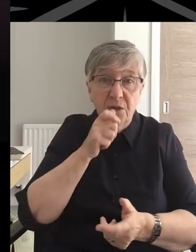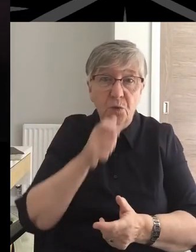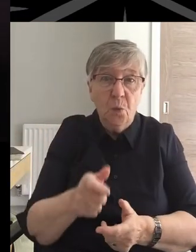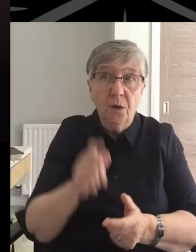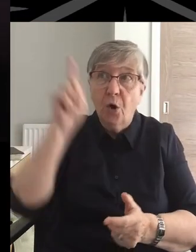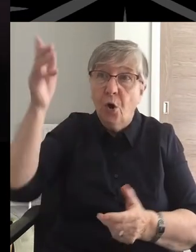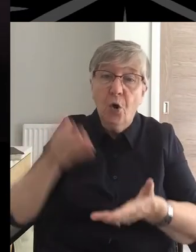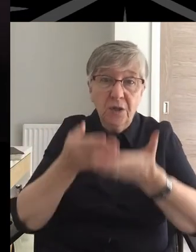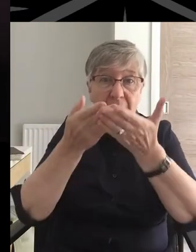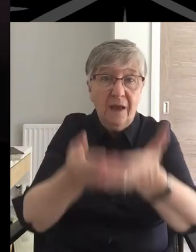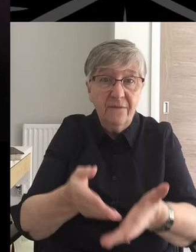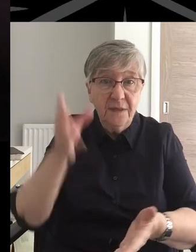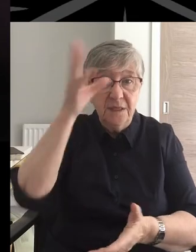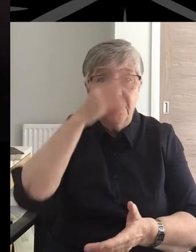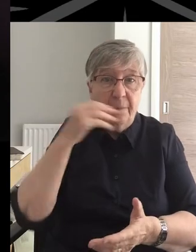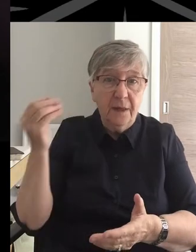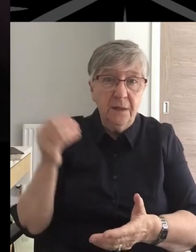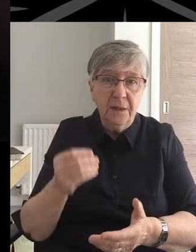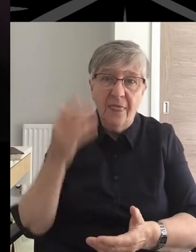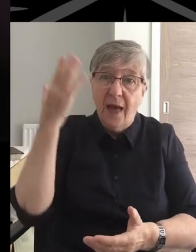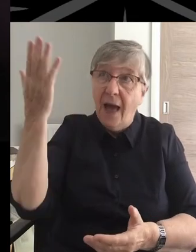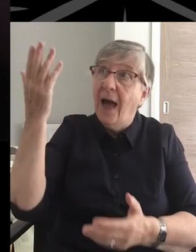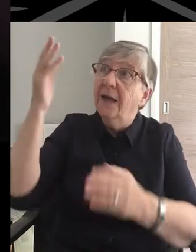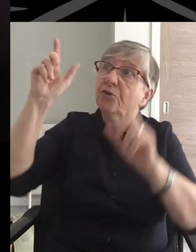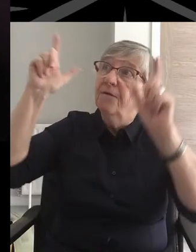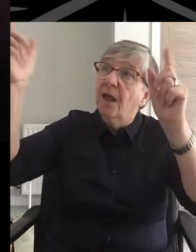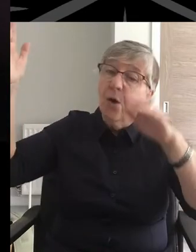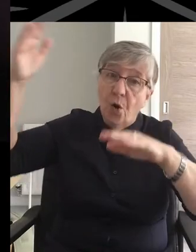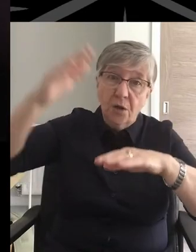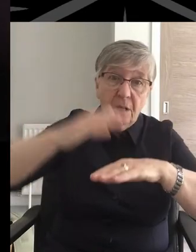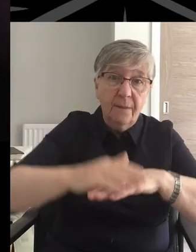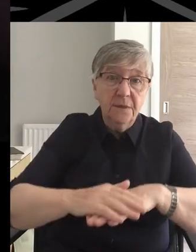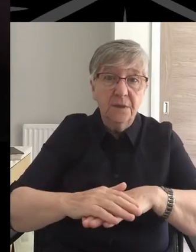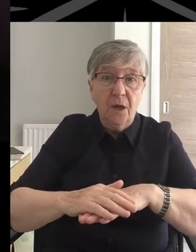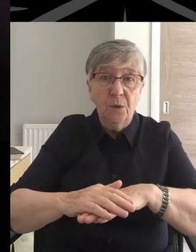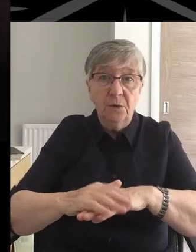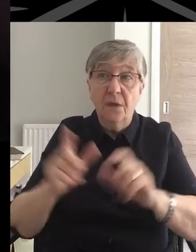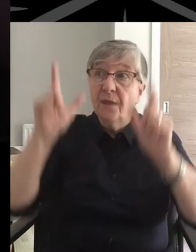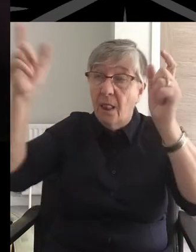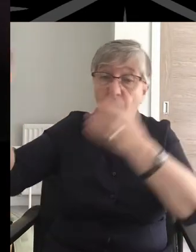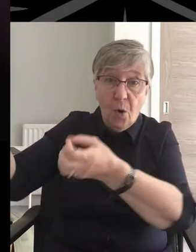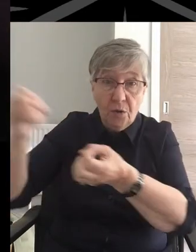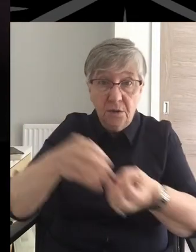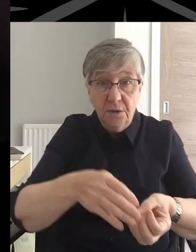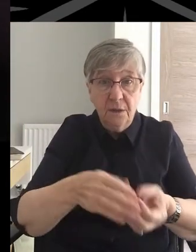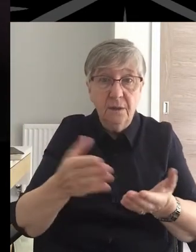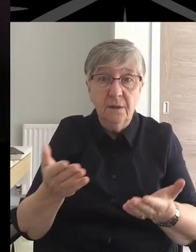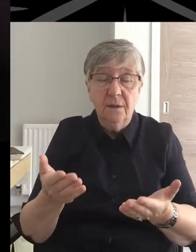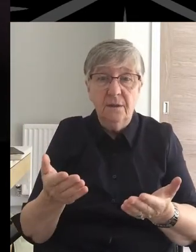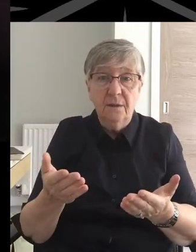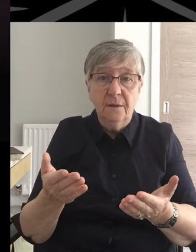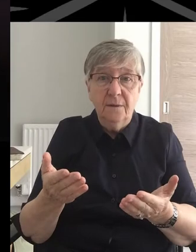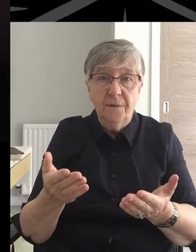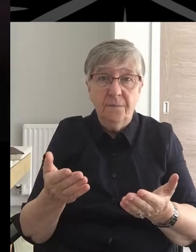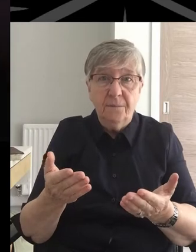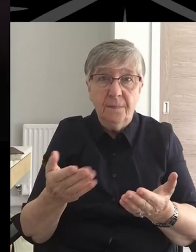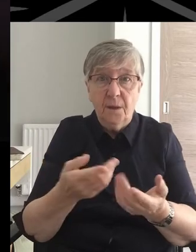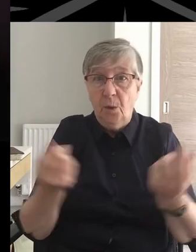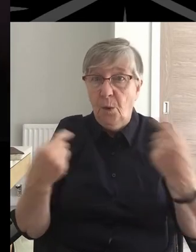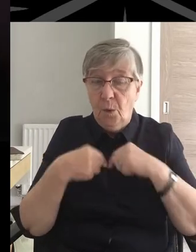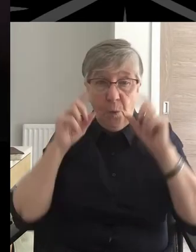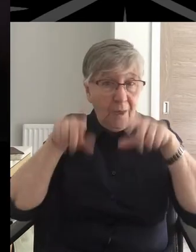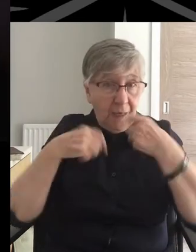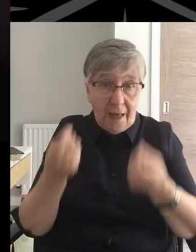spirit. The hand of the Lord comes upon Ezekiel, and it's the Lord who sends them. But though we